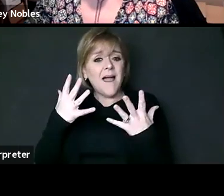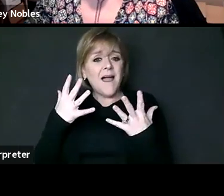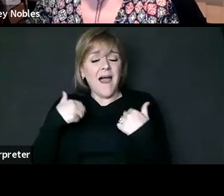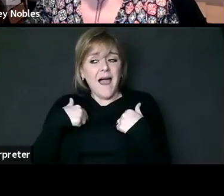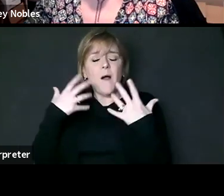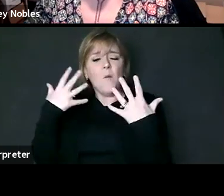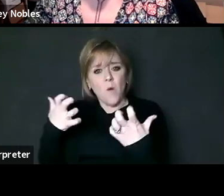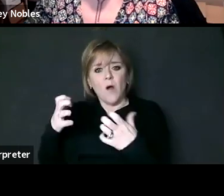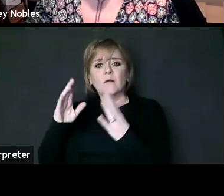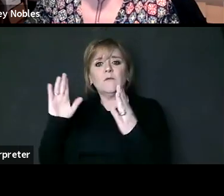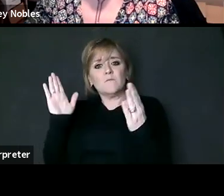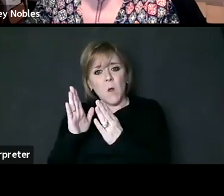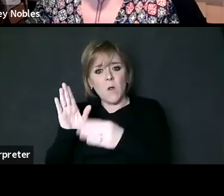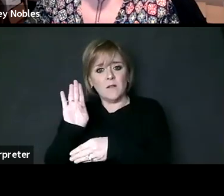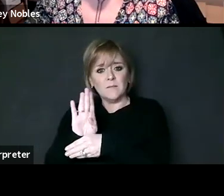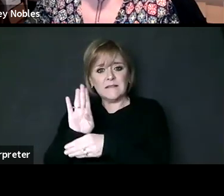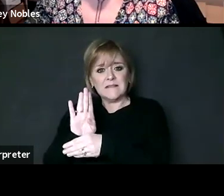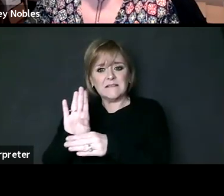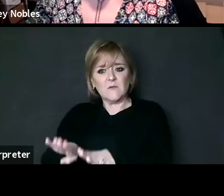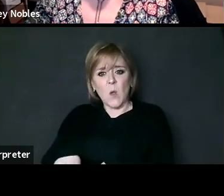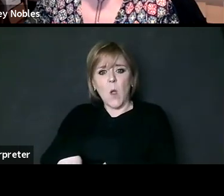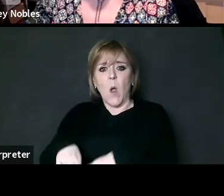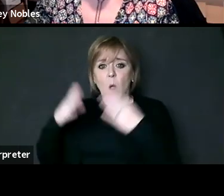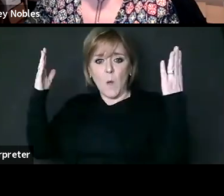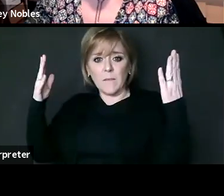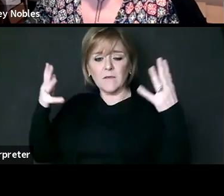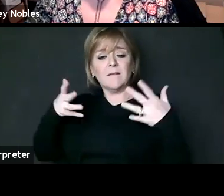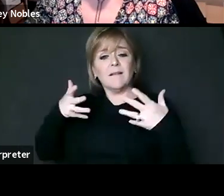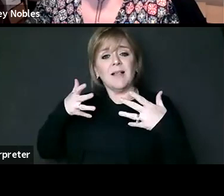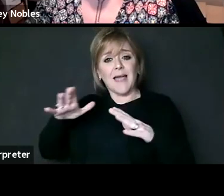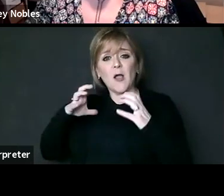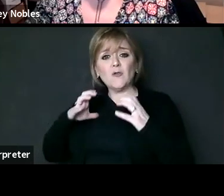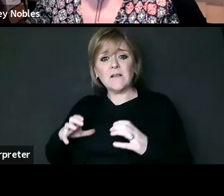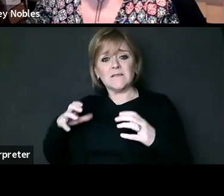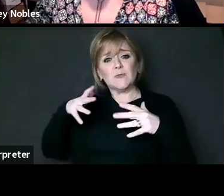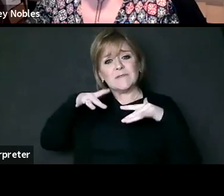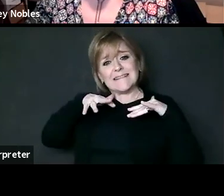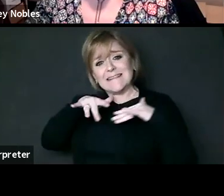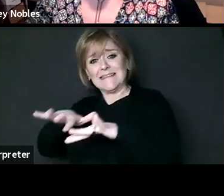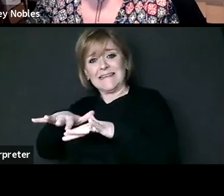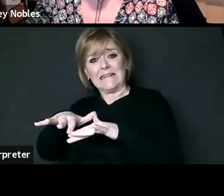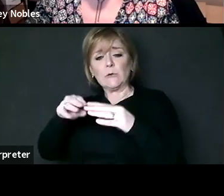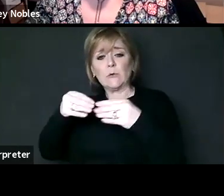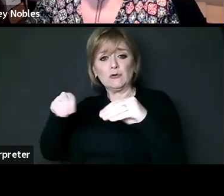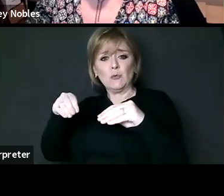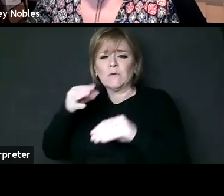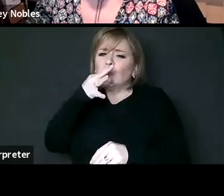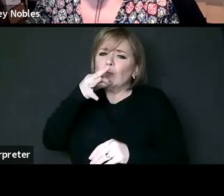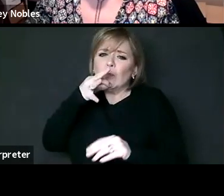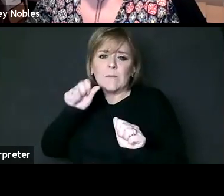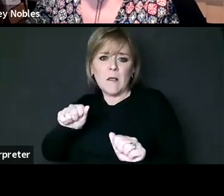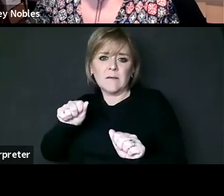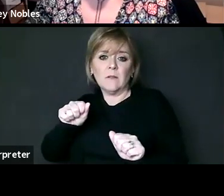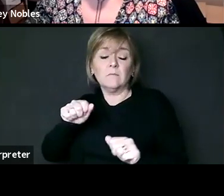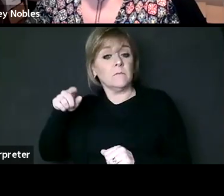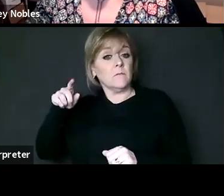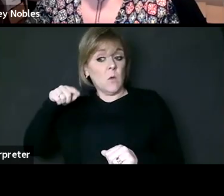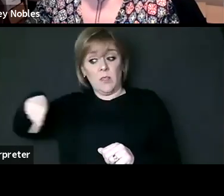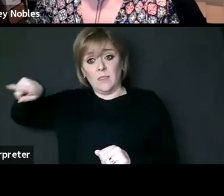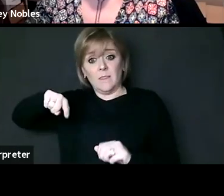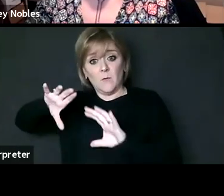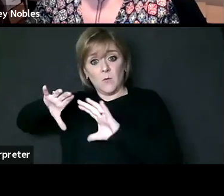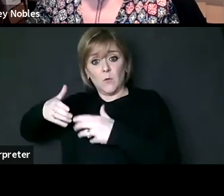businesses open to customers coming in their door as soon as possible. And so when they invited me to be part of